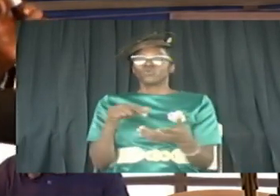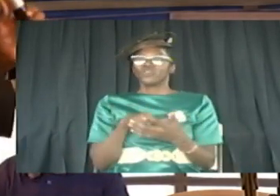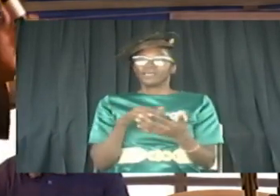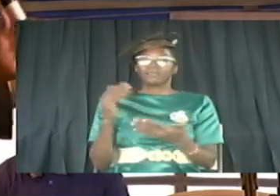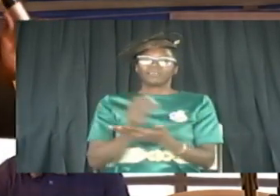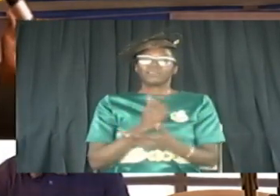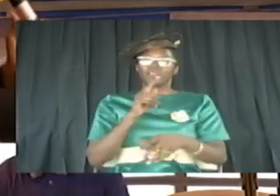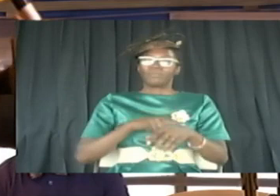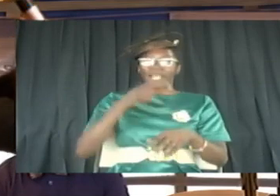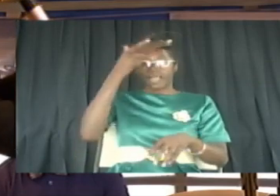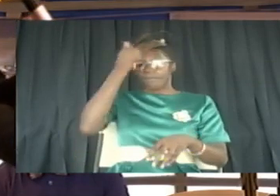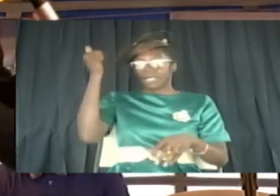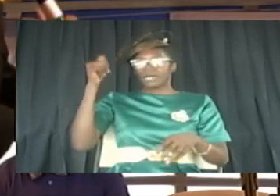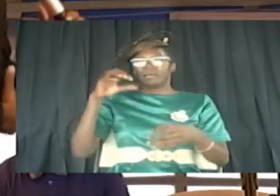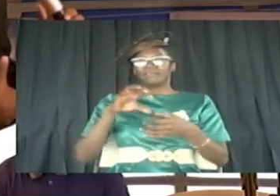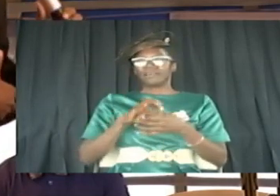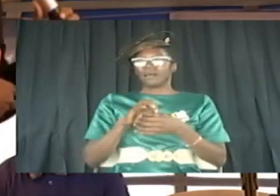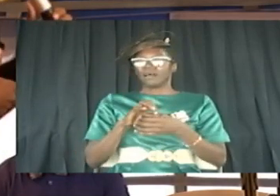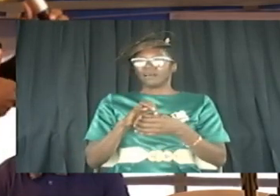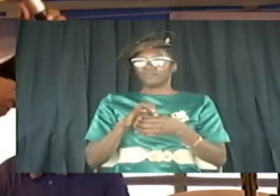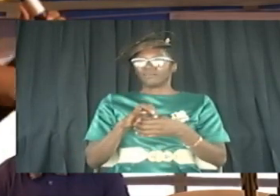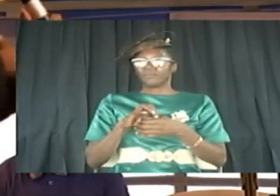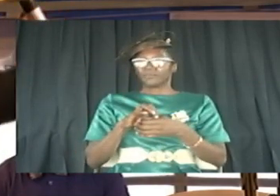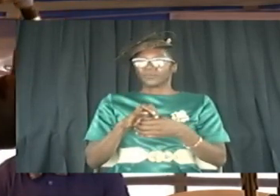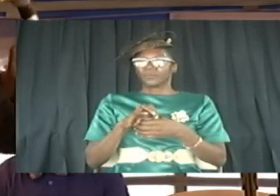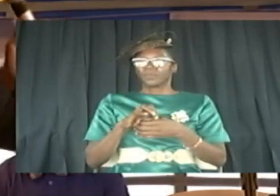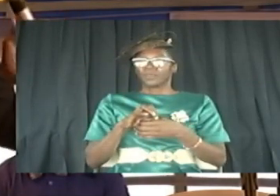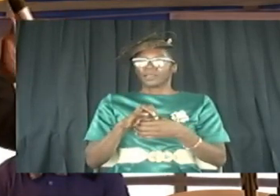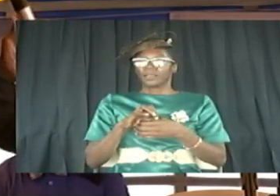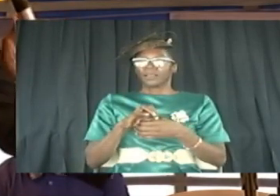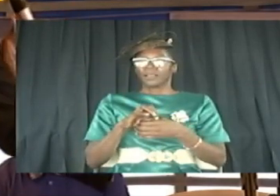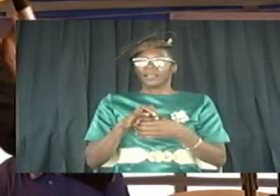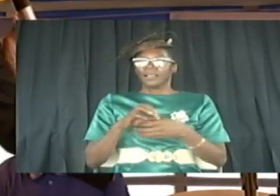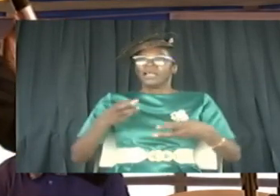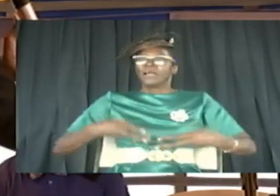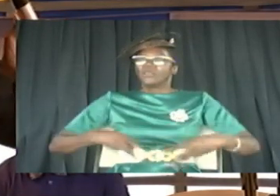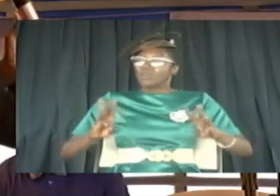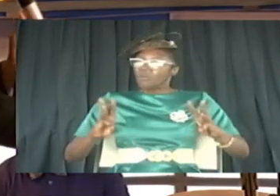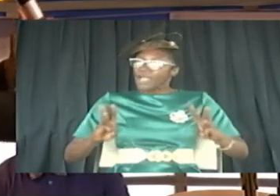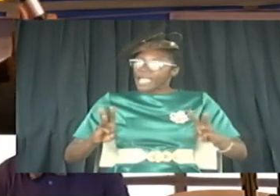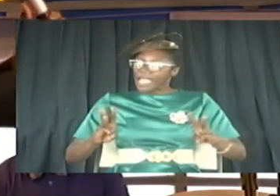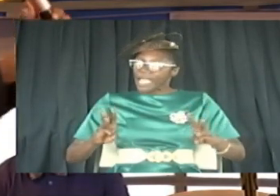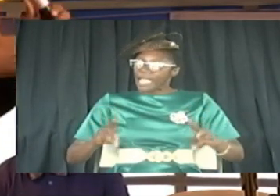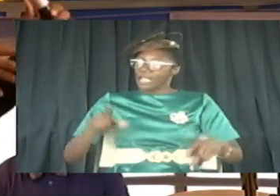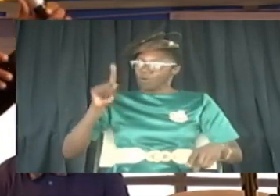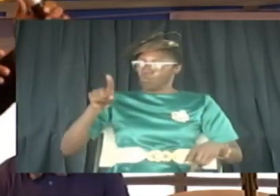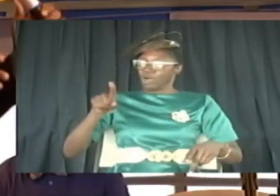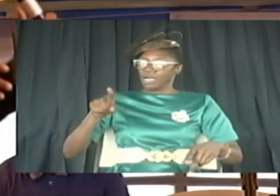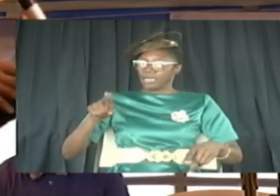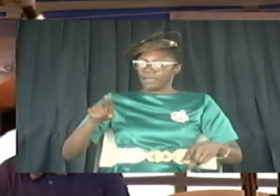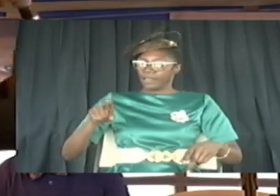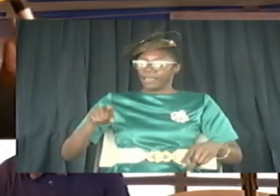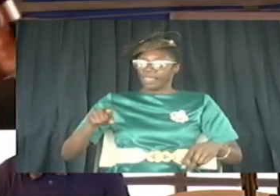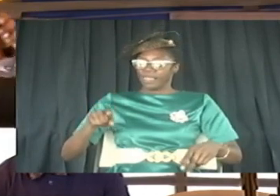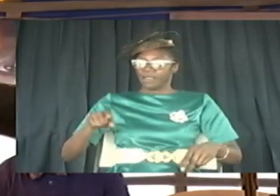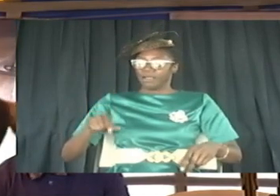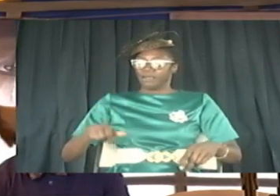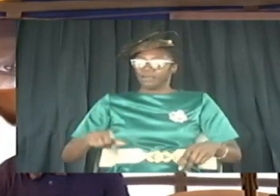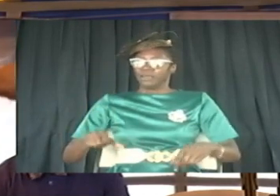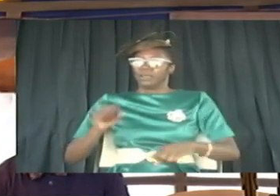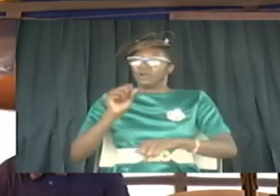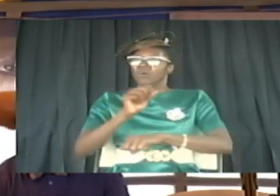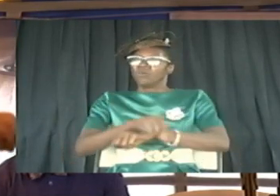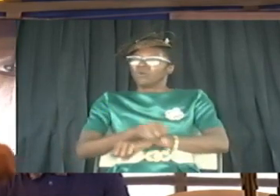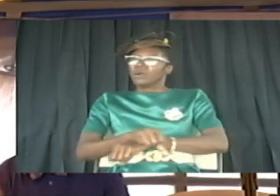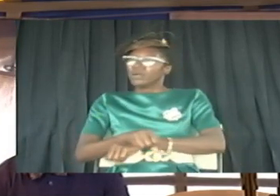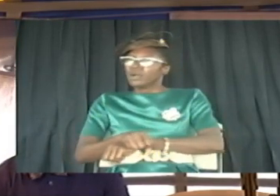sometimes because of the temperament and the way that one particular one operates, you will find one or